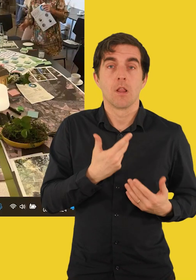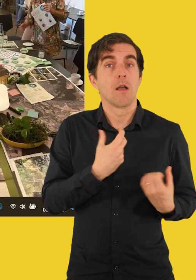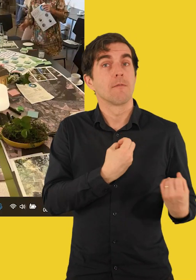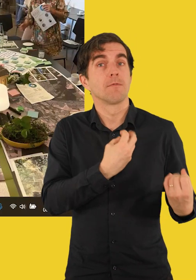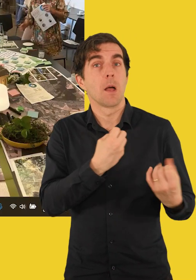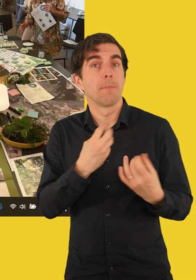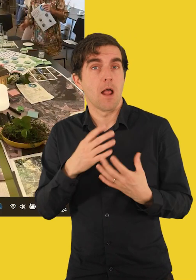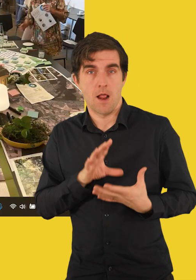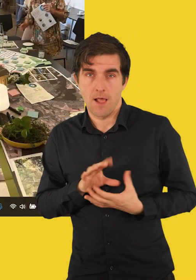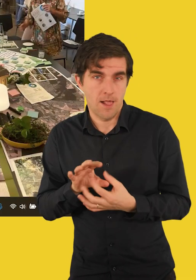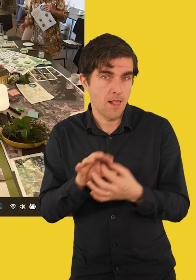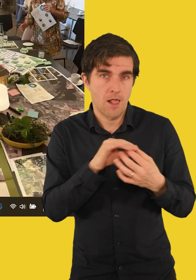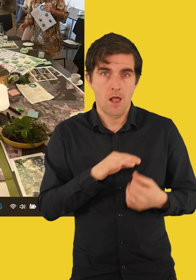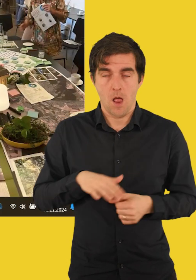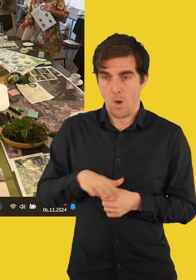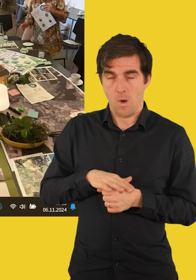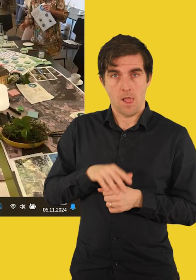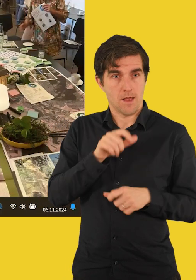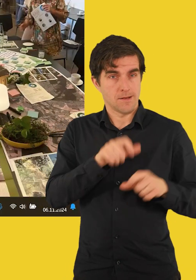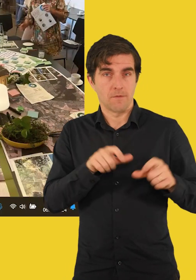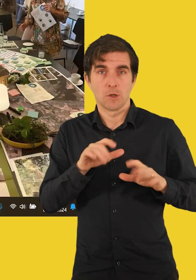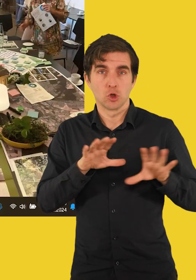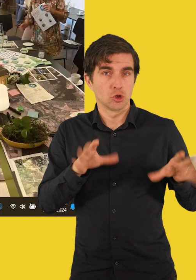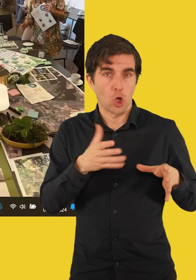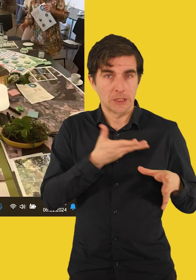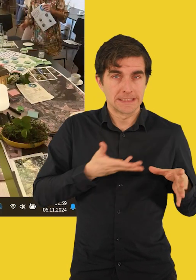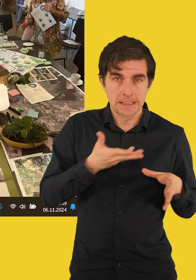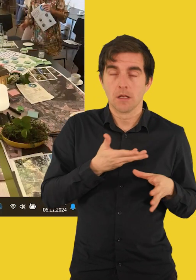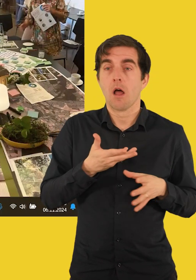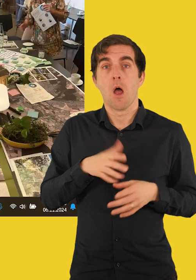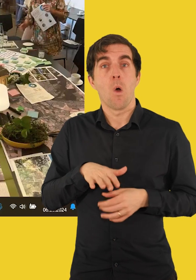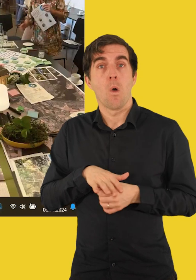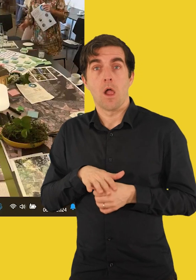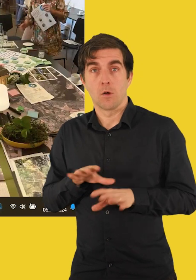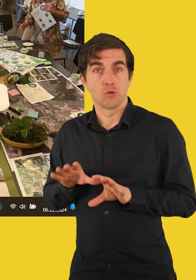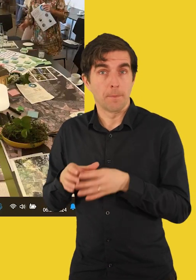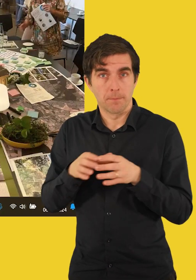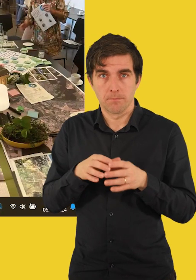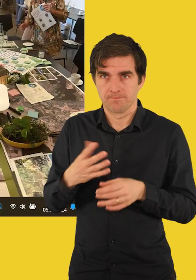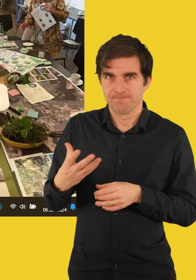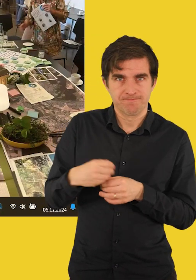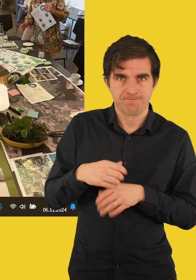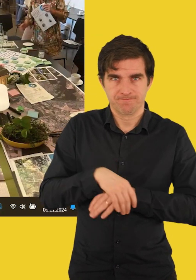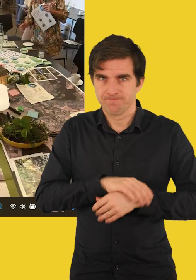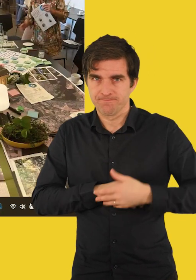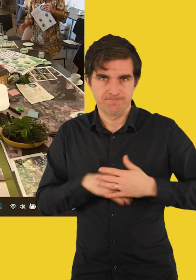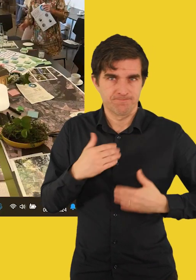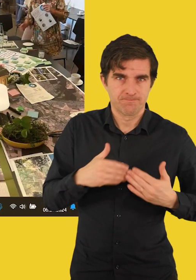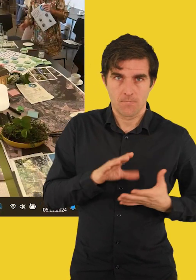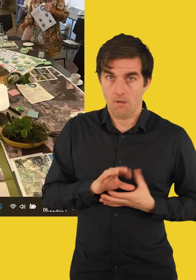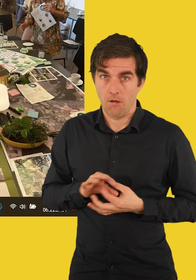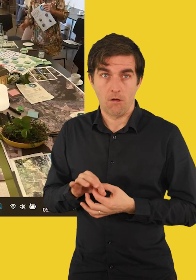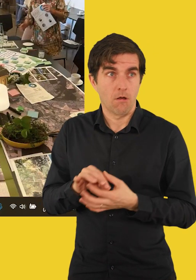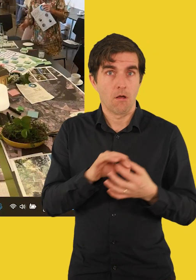was a feedback loop with local civil society actors, like local groups that are active in these